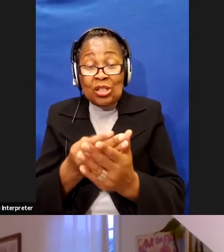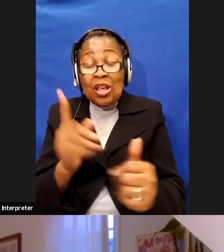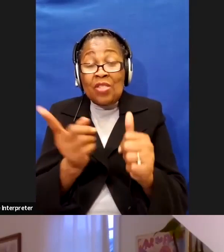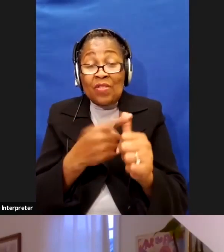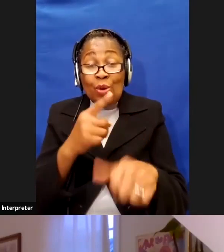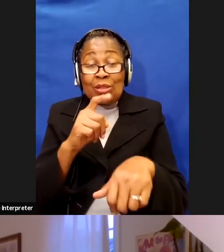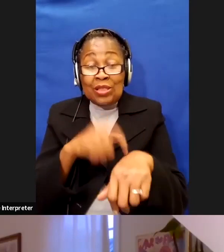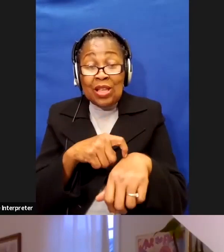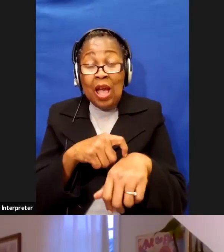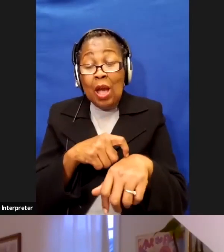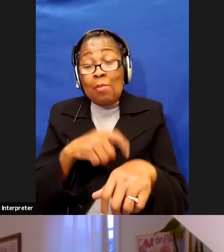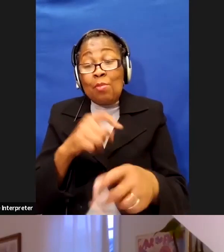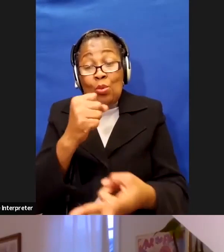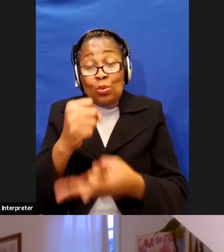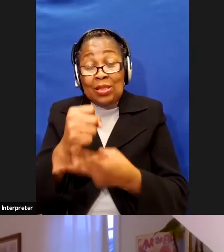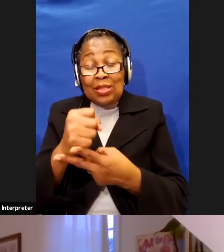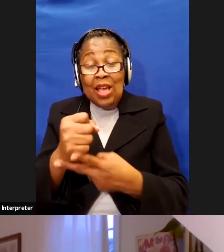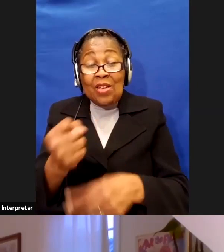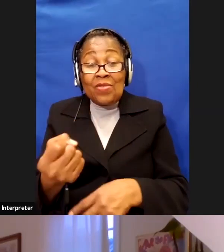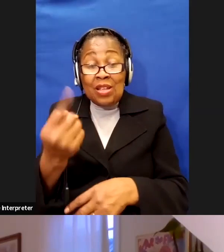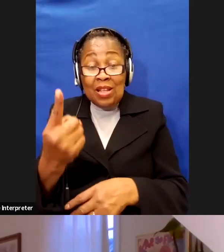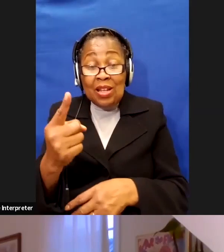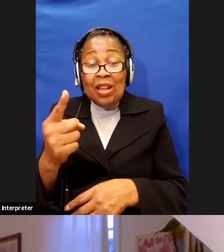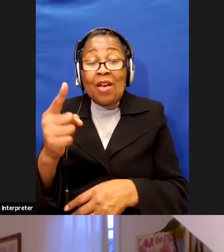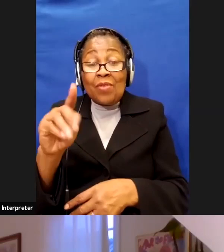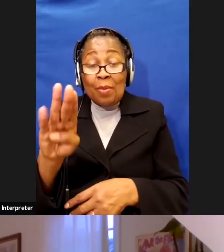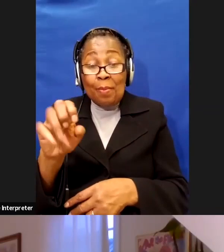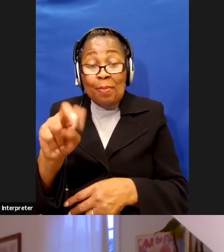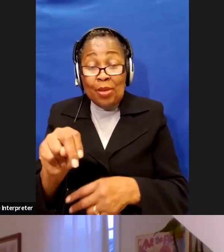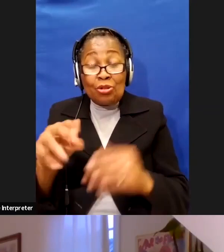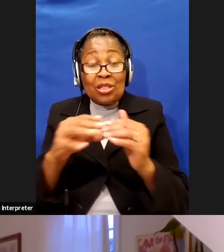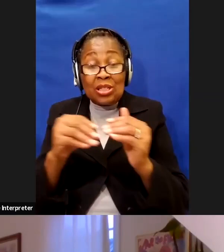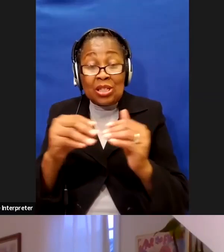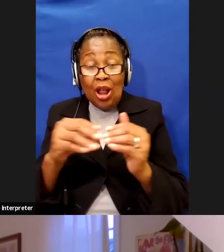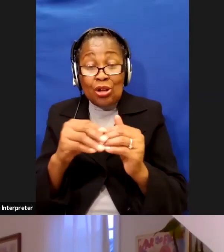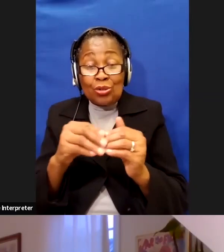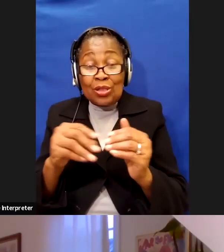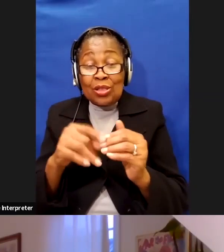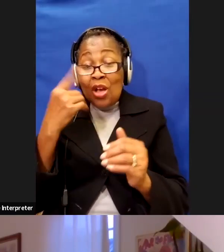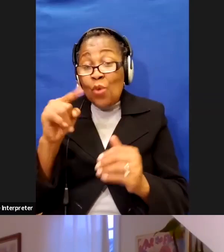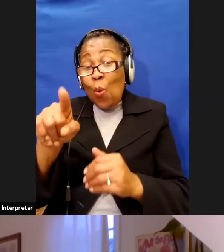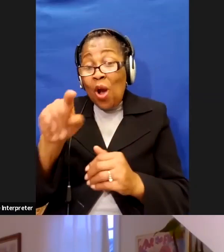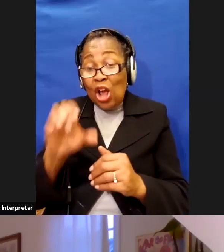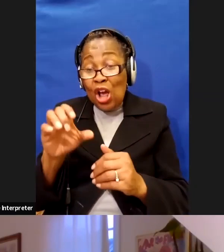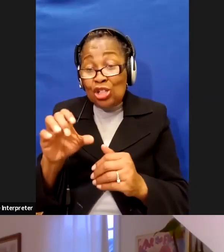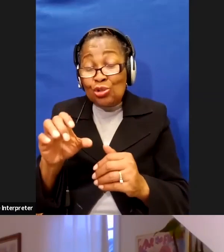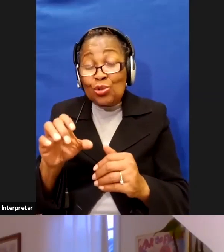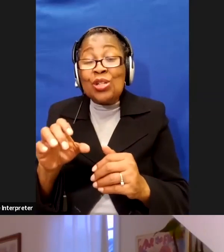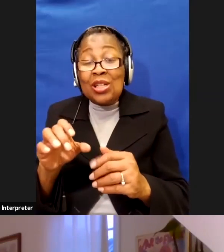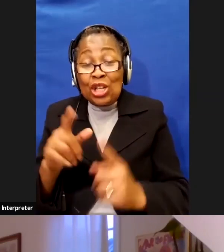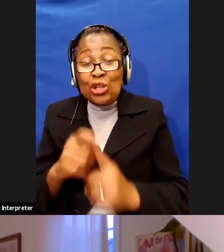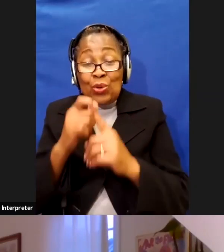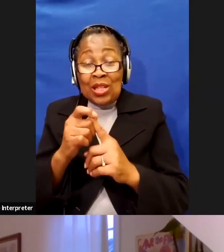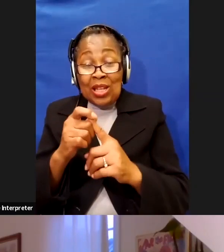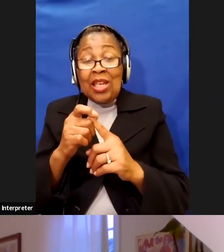to be able to accommodate all the requests that could possibly come in for 100 unique events in a year. And once that